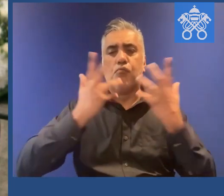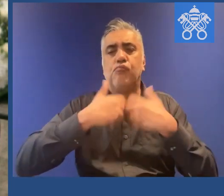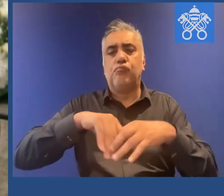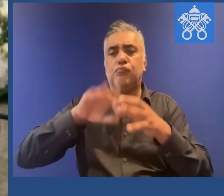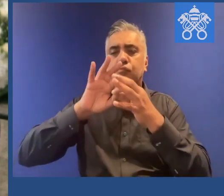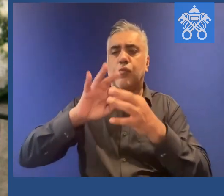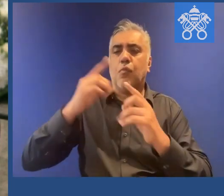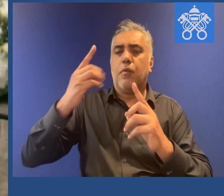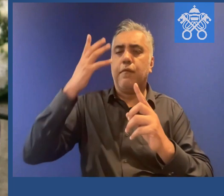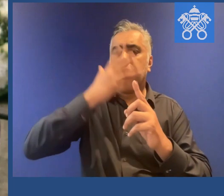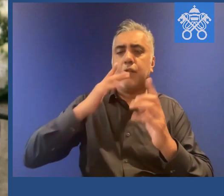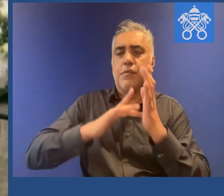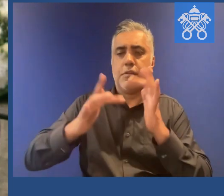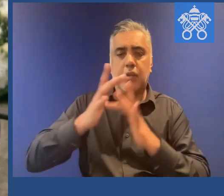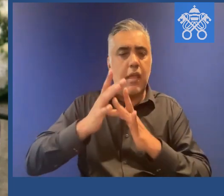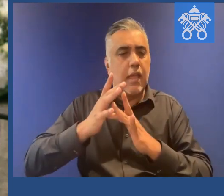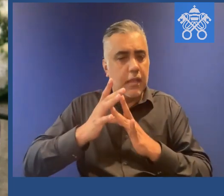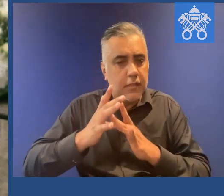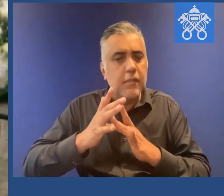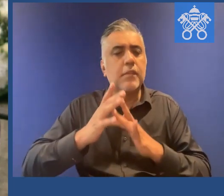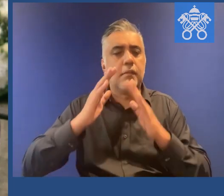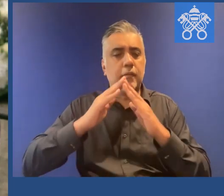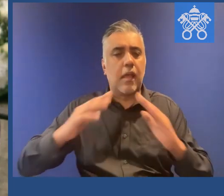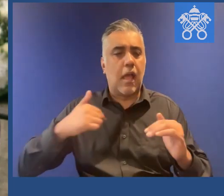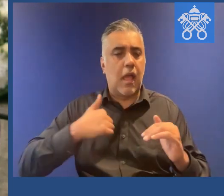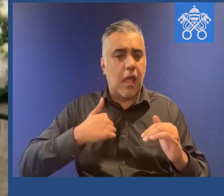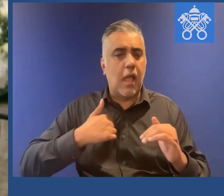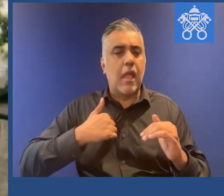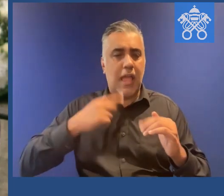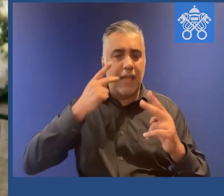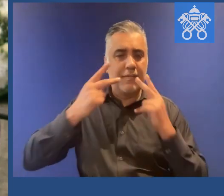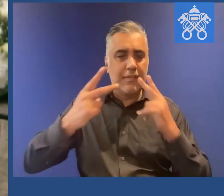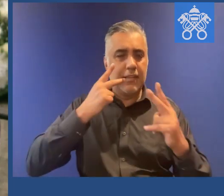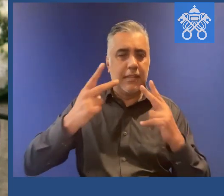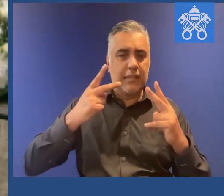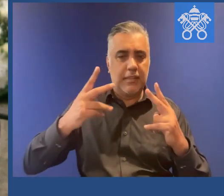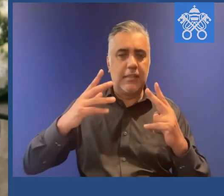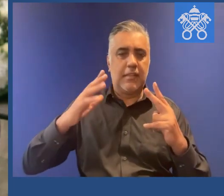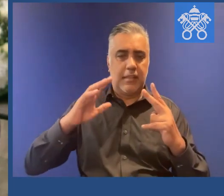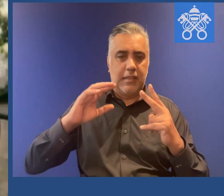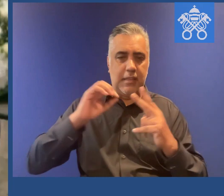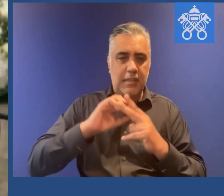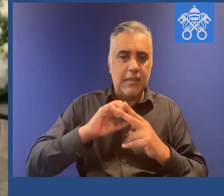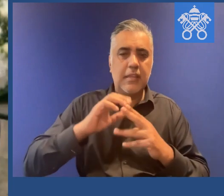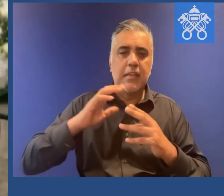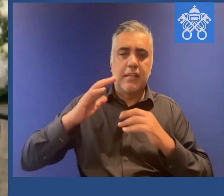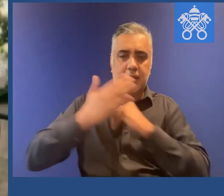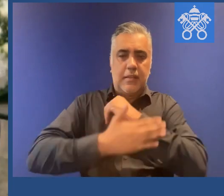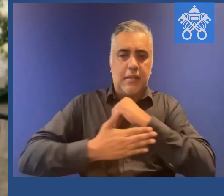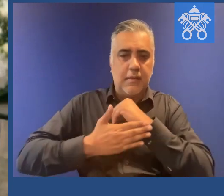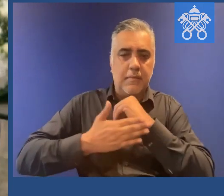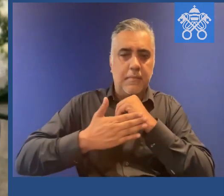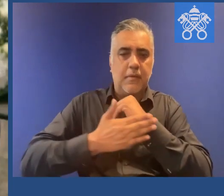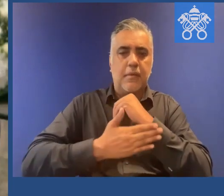Gesù. E tale varietà, l'ho visto in questi giorni, è lo specchio di questo paese, delle genti che